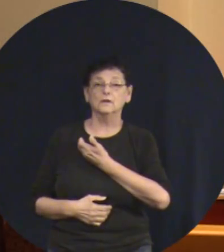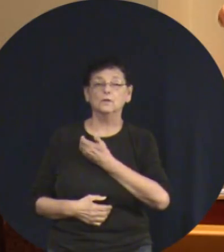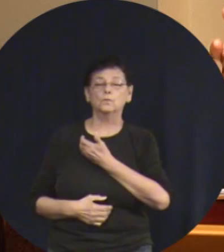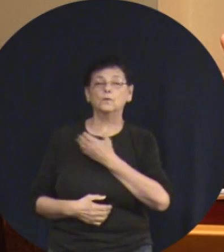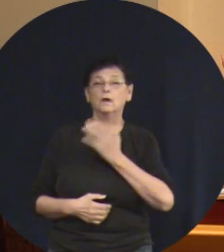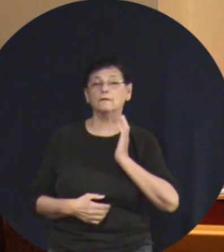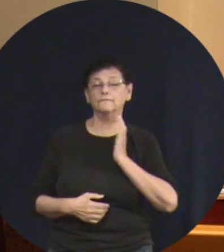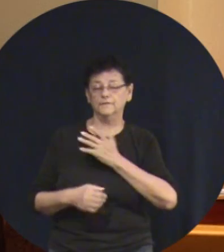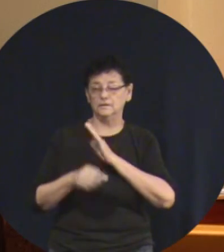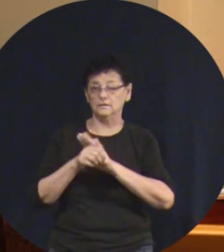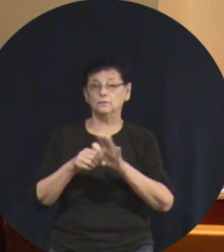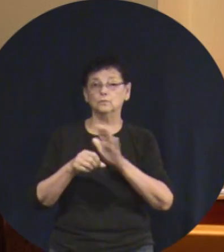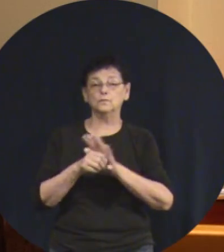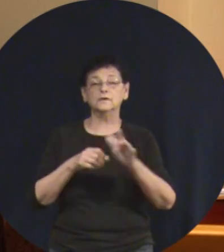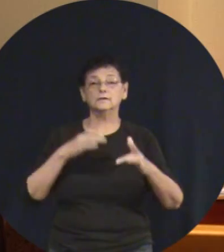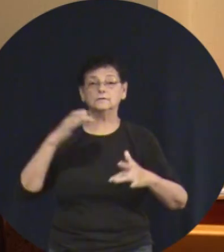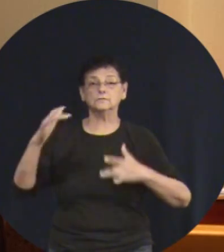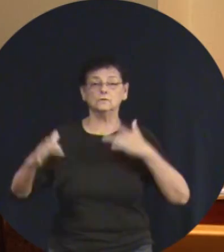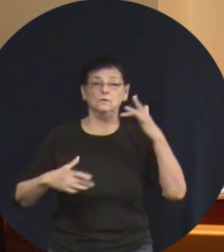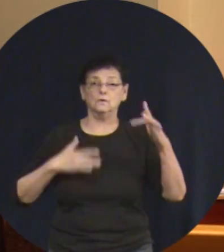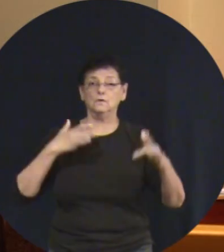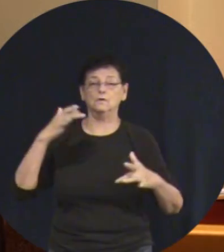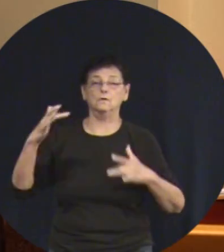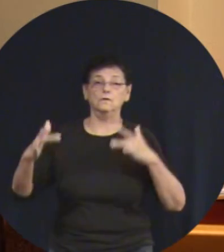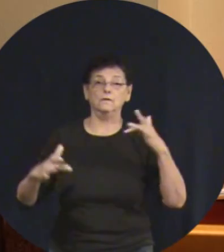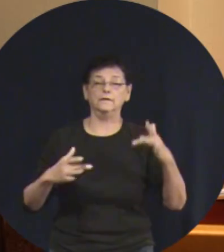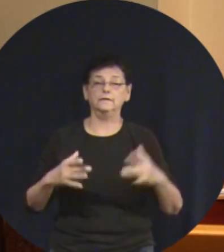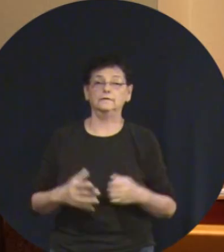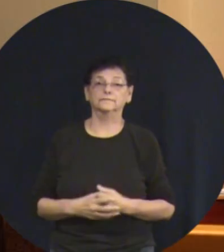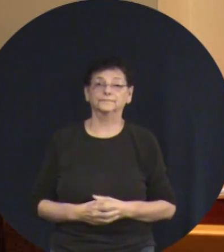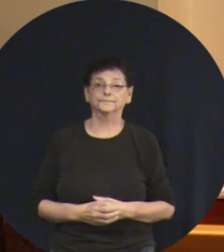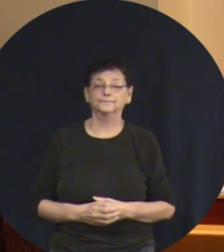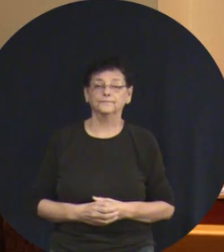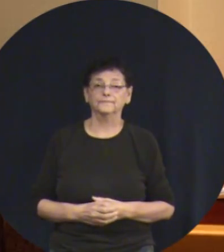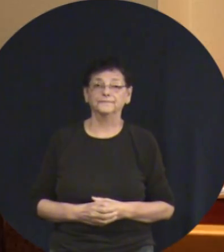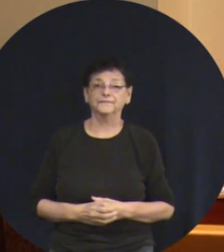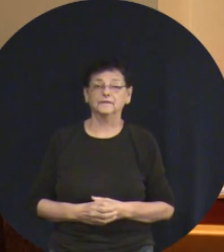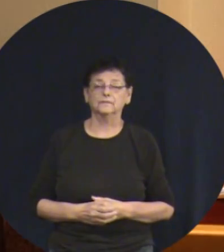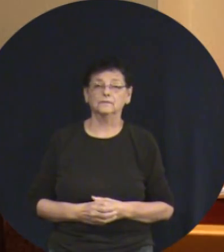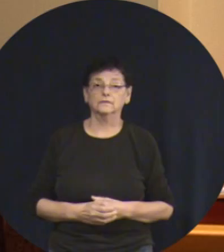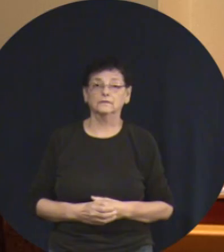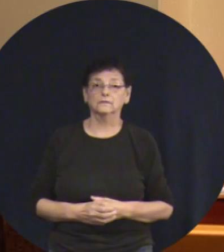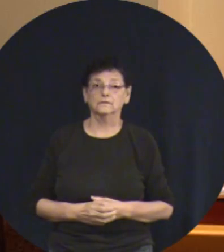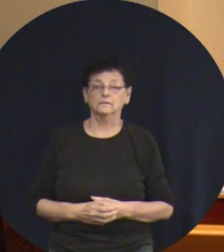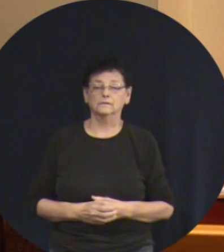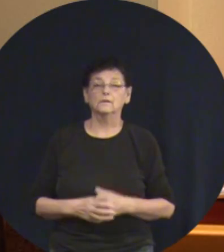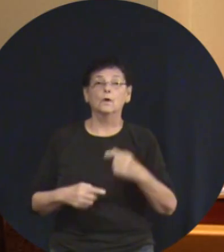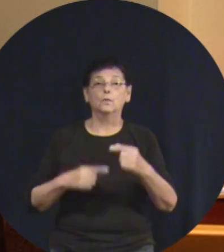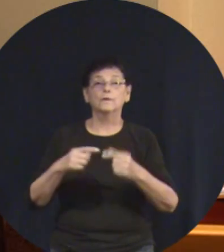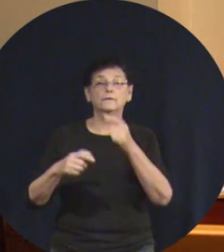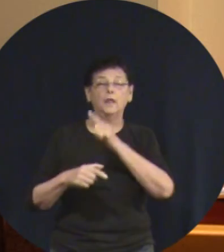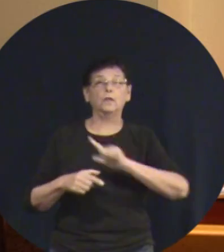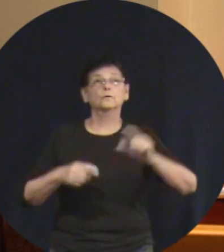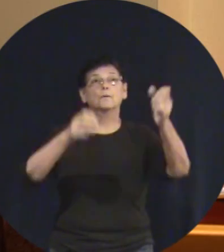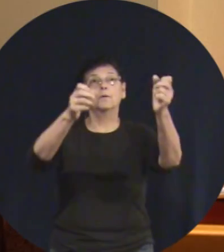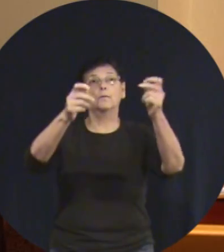us. We are filled with joy. When the Lord brought back